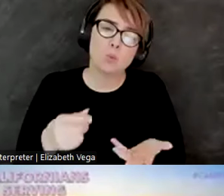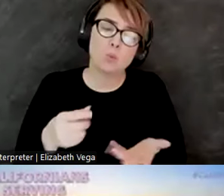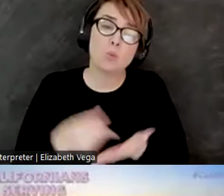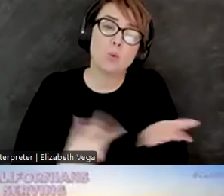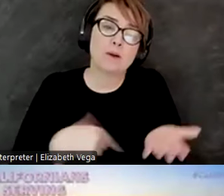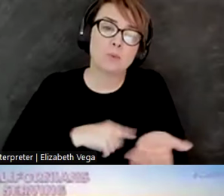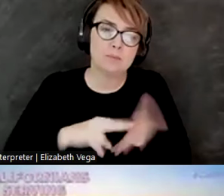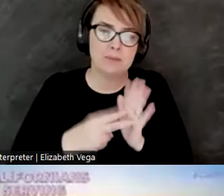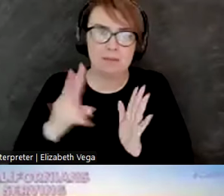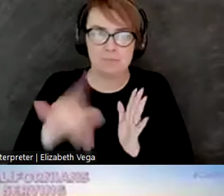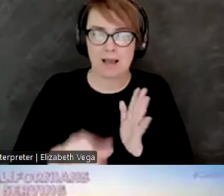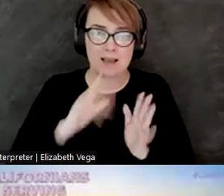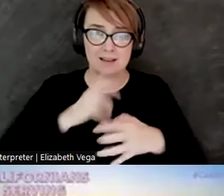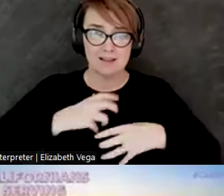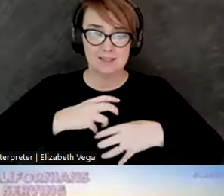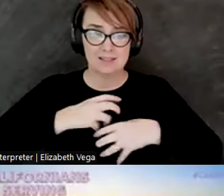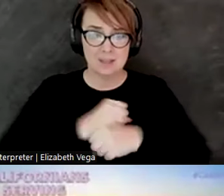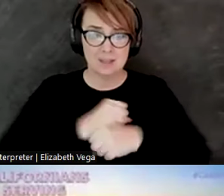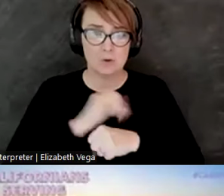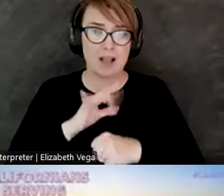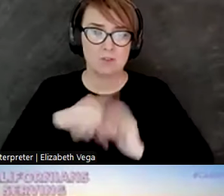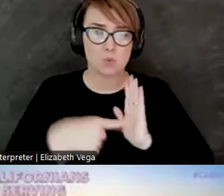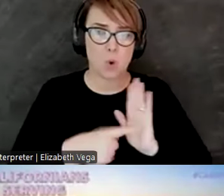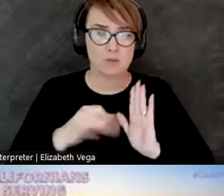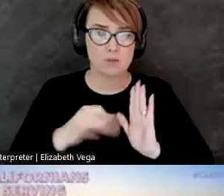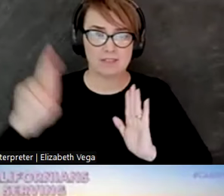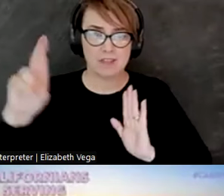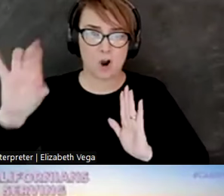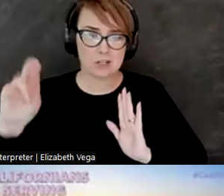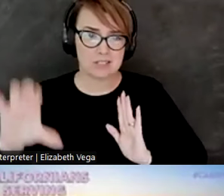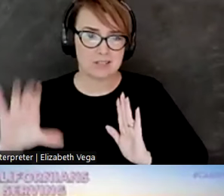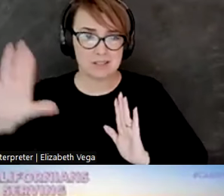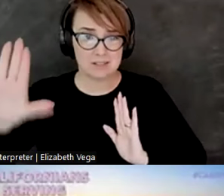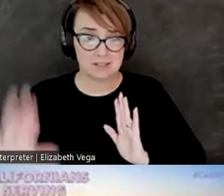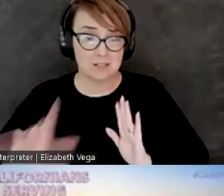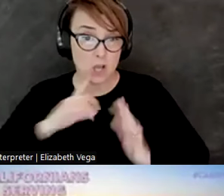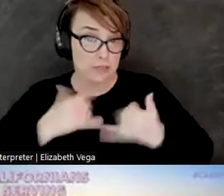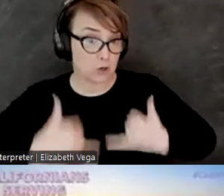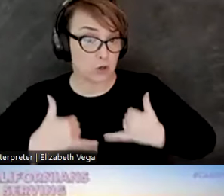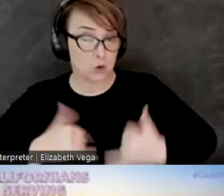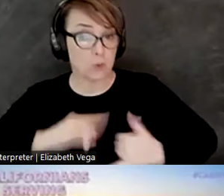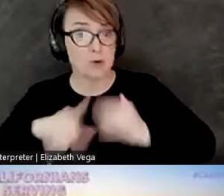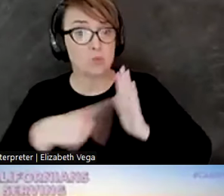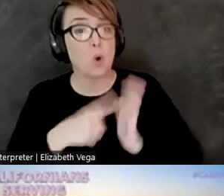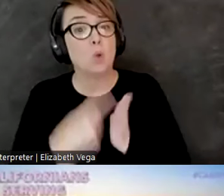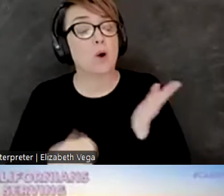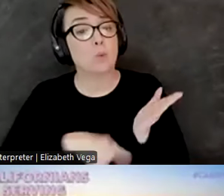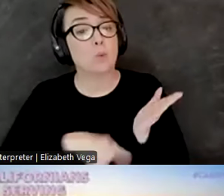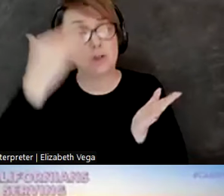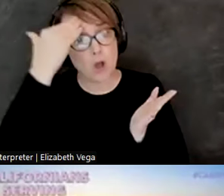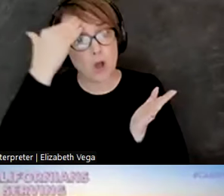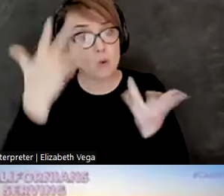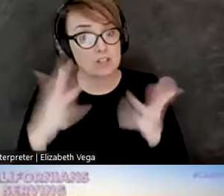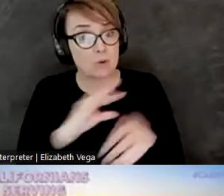by summary of the roles of the RCs, their current role, like what we know to be established as their